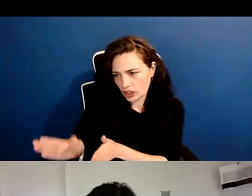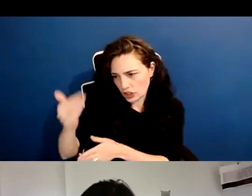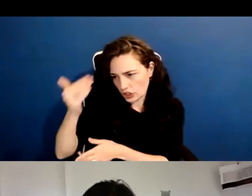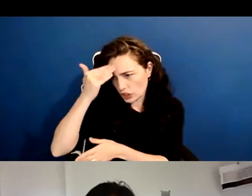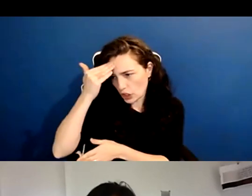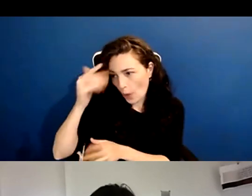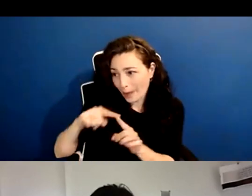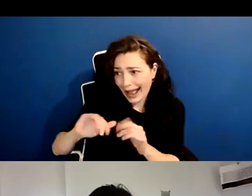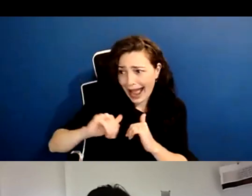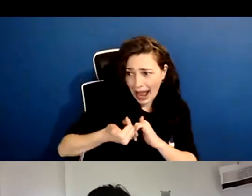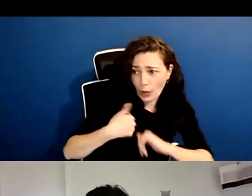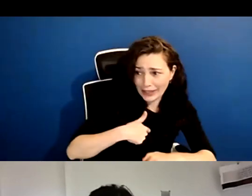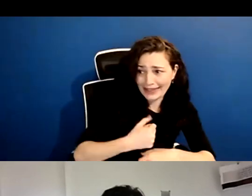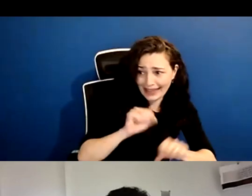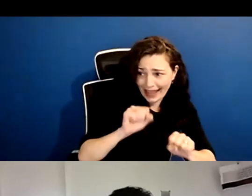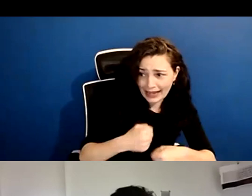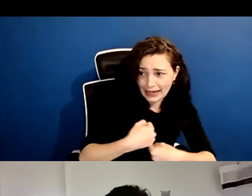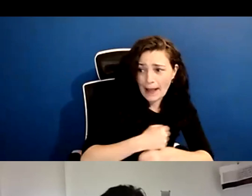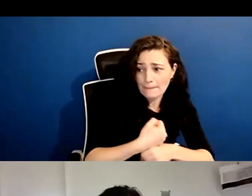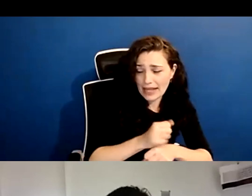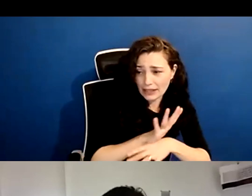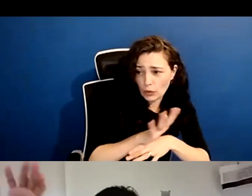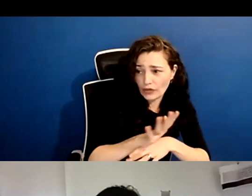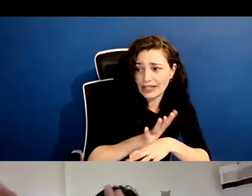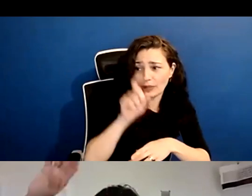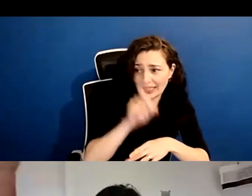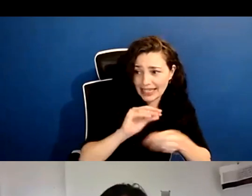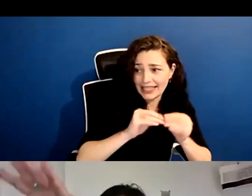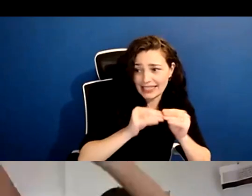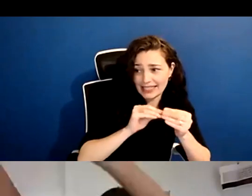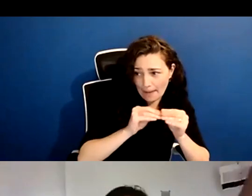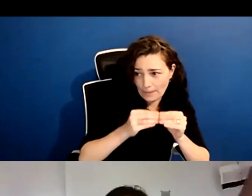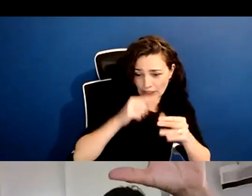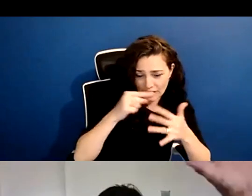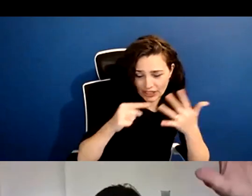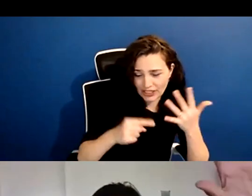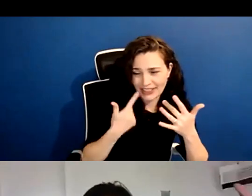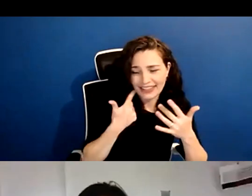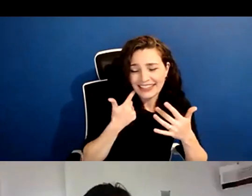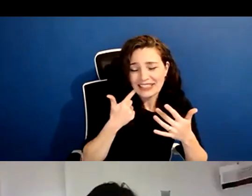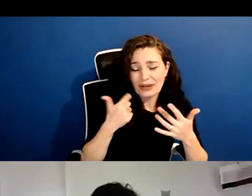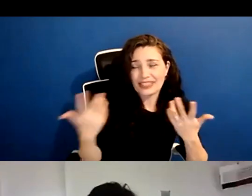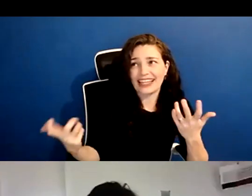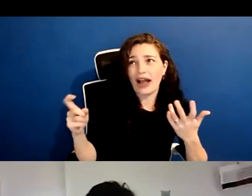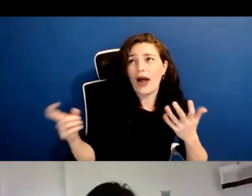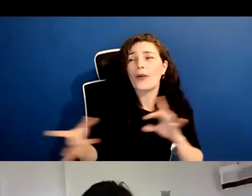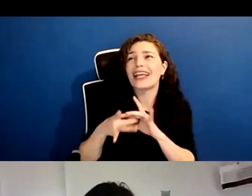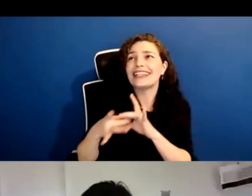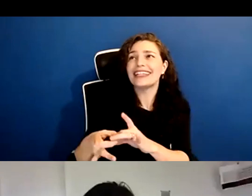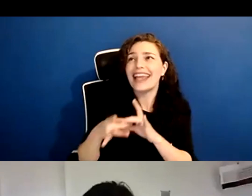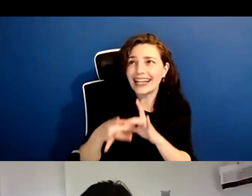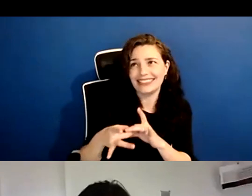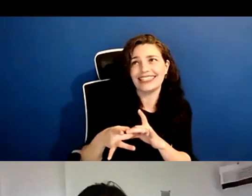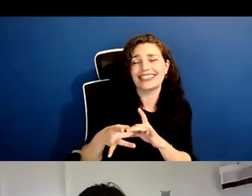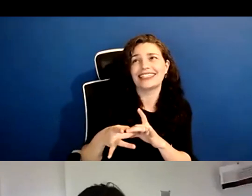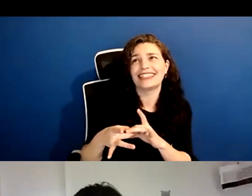to actually connect this sort of pie in the sky budget with, oh, actually, we really need